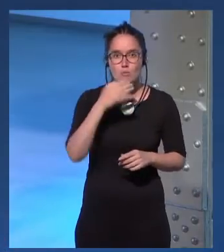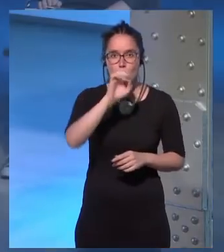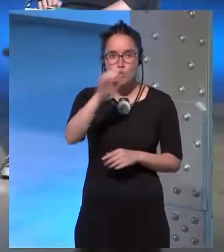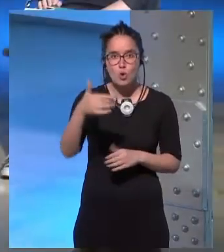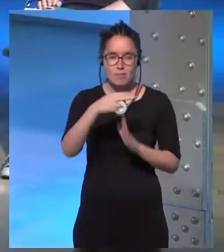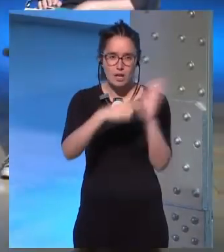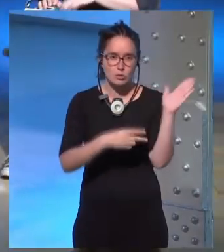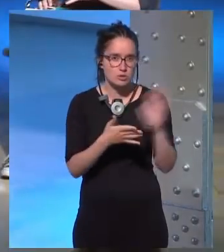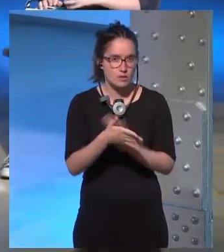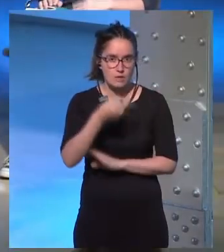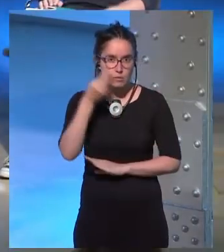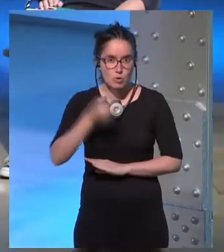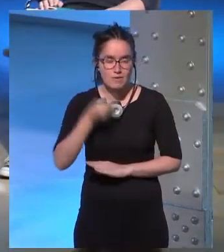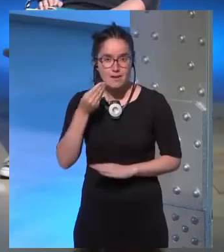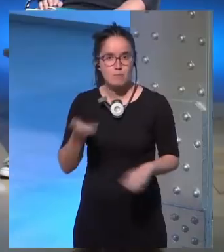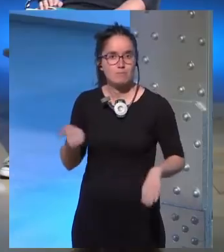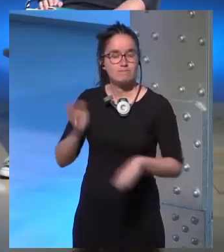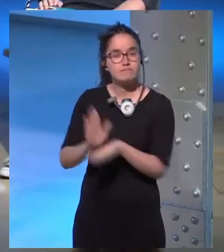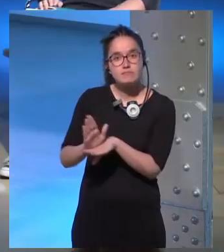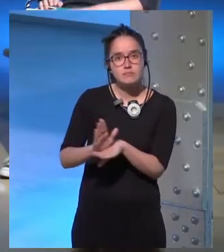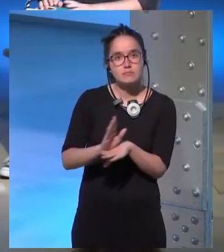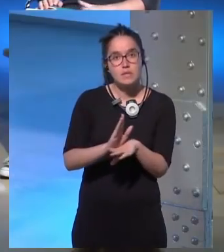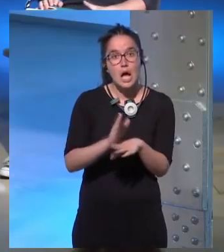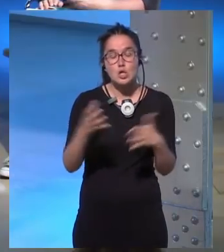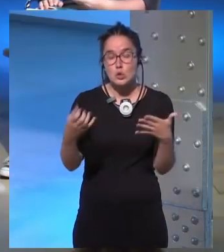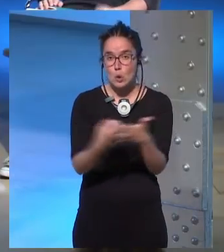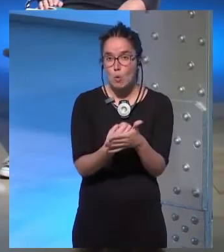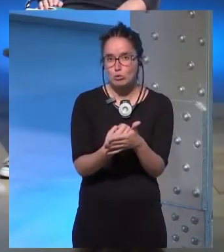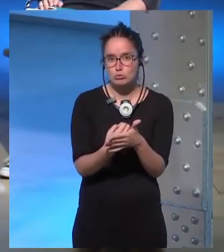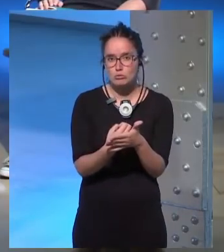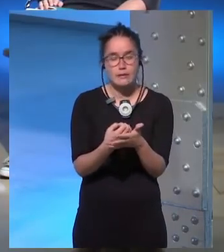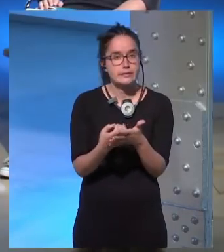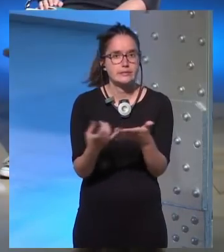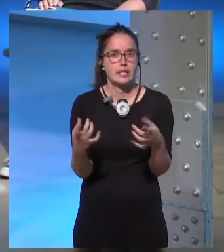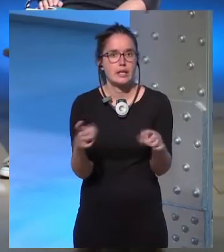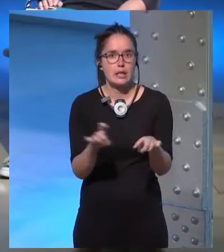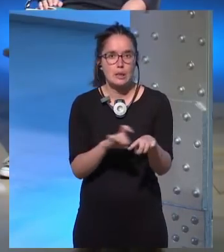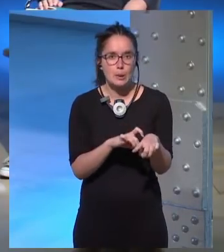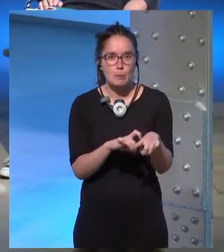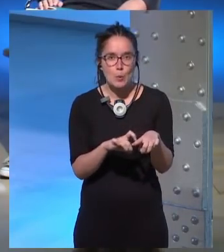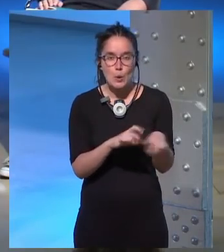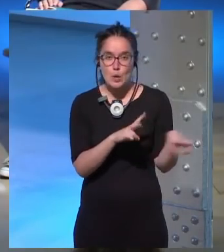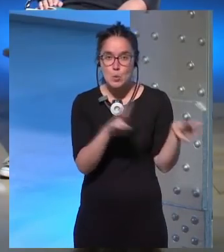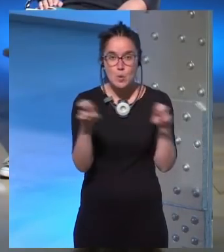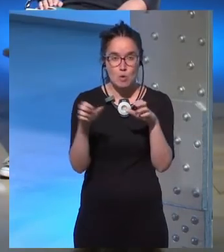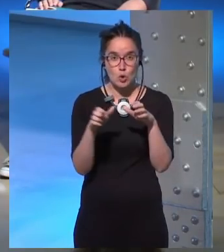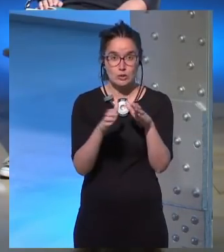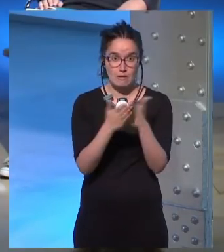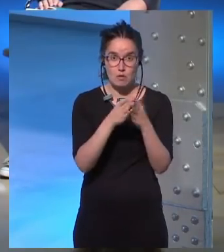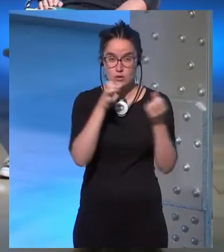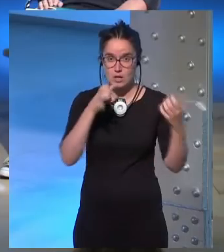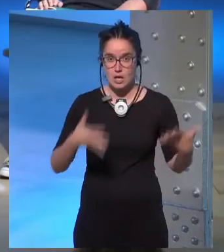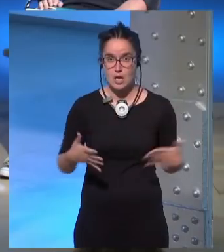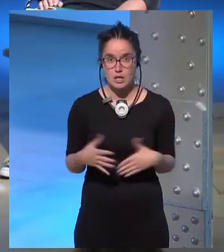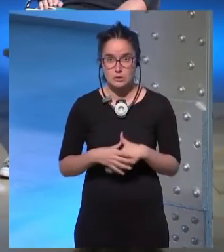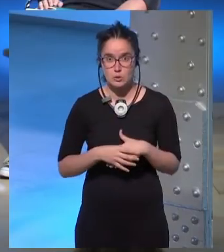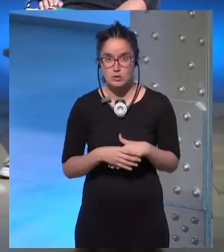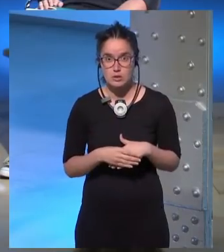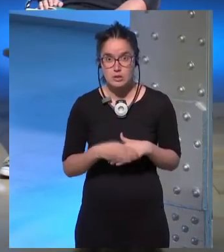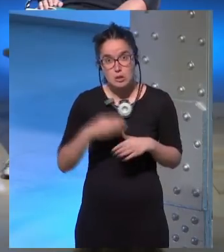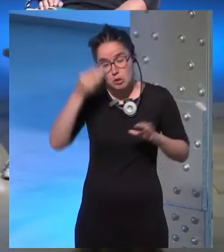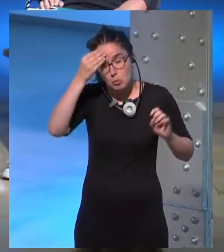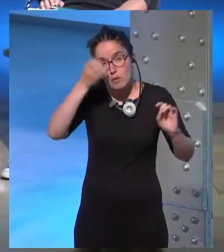this, and for instance, a reading club would be a good idea, and to expose everyone to this type of new books that we